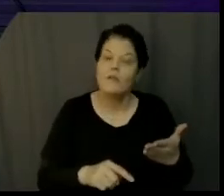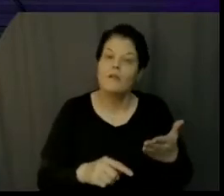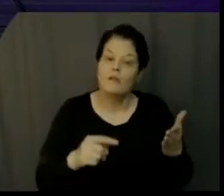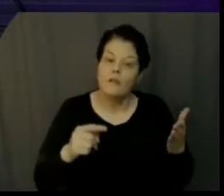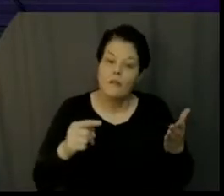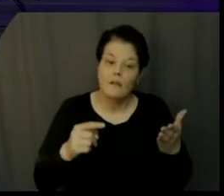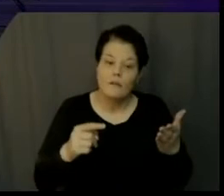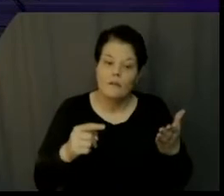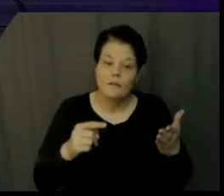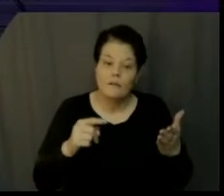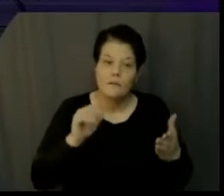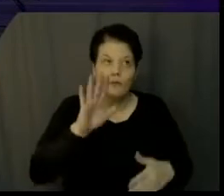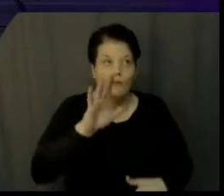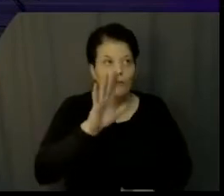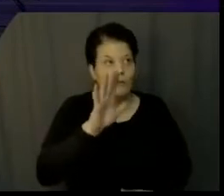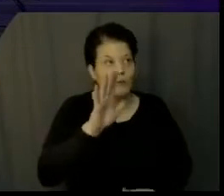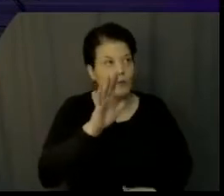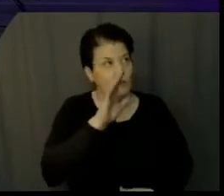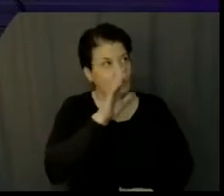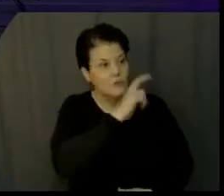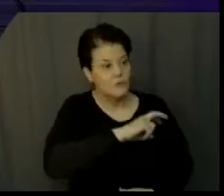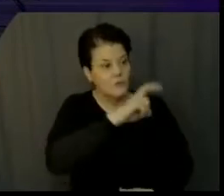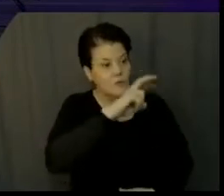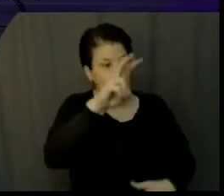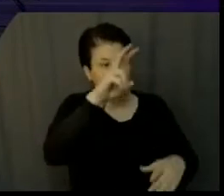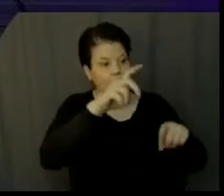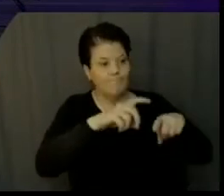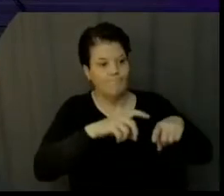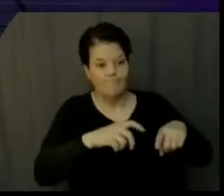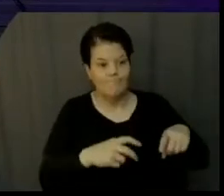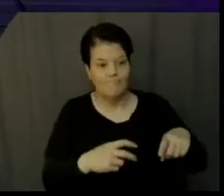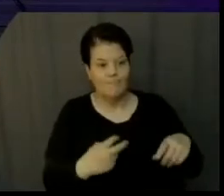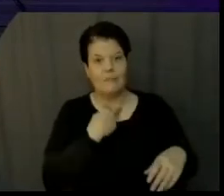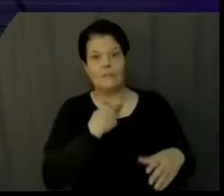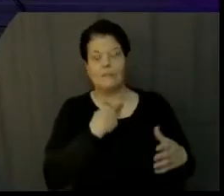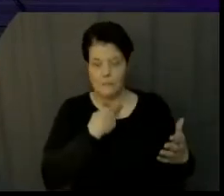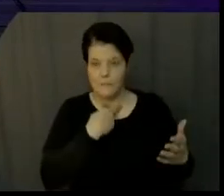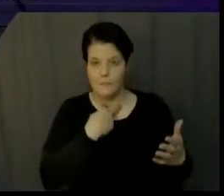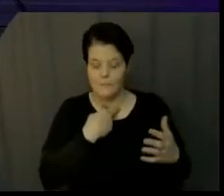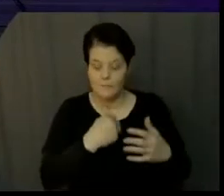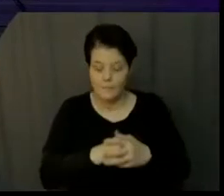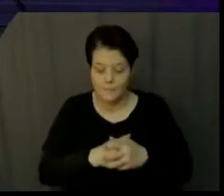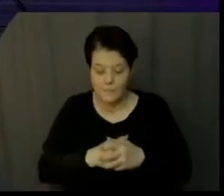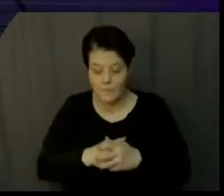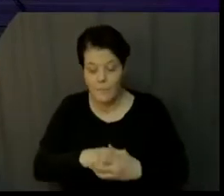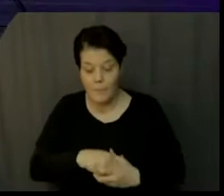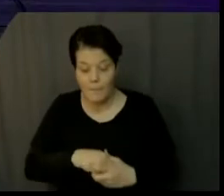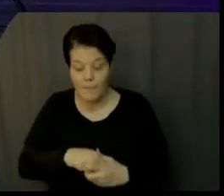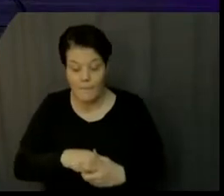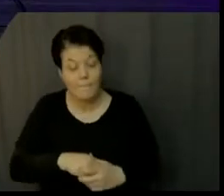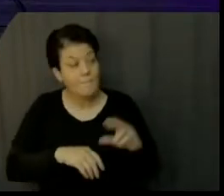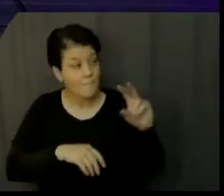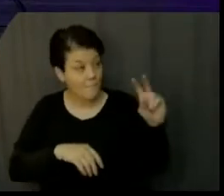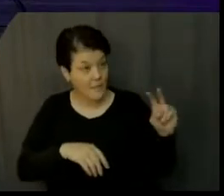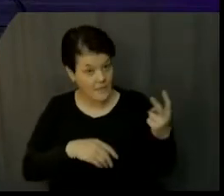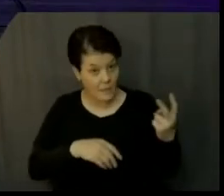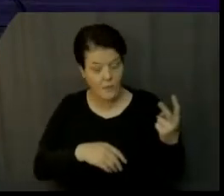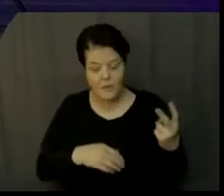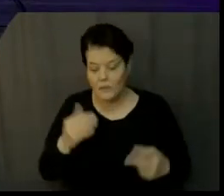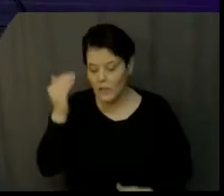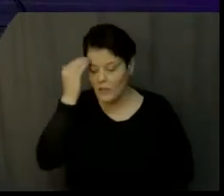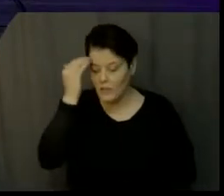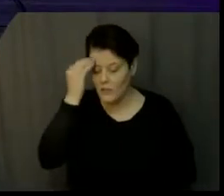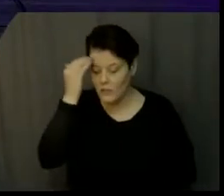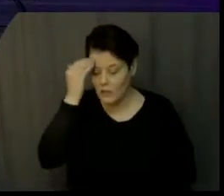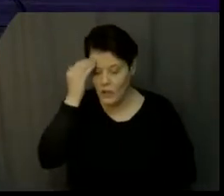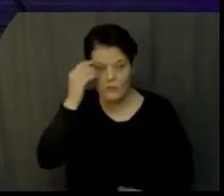The next wrong turn on the journey of grace is knowledge base. And this is the understanding or the